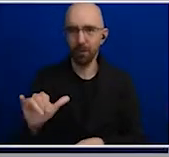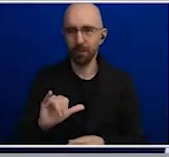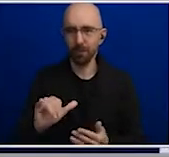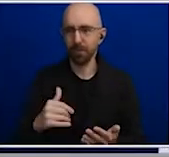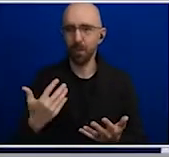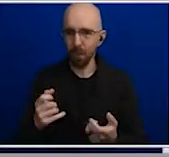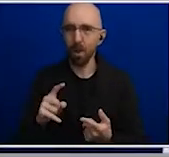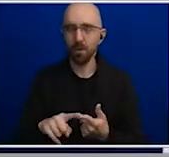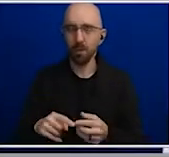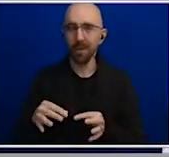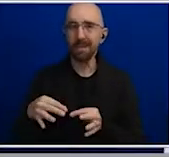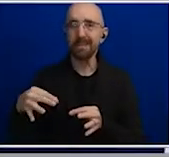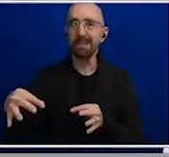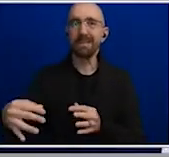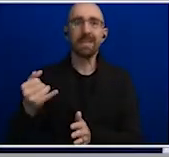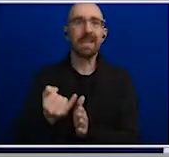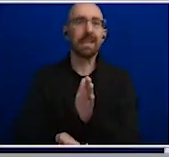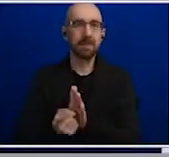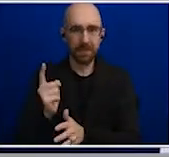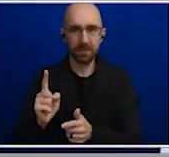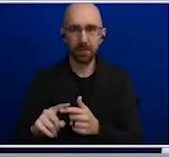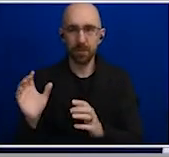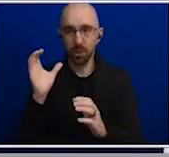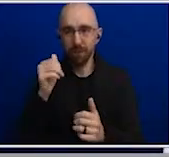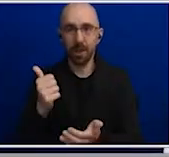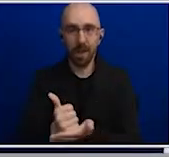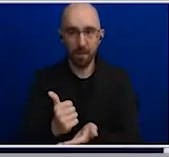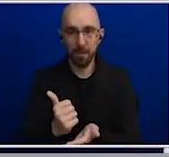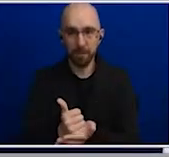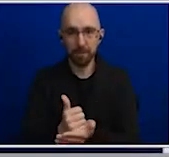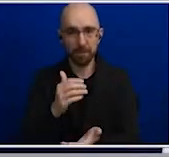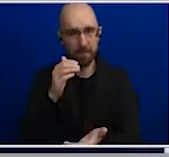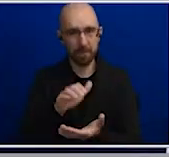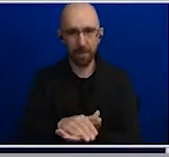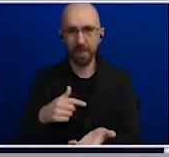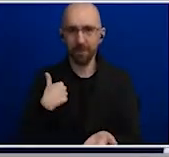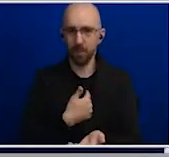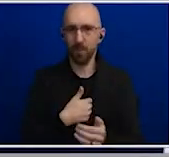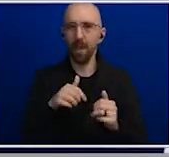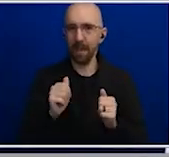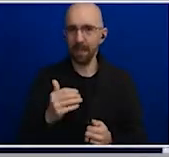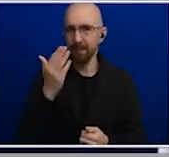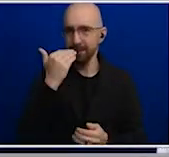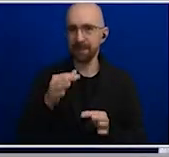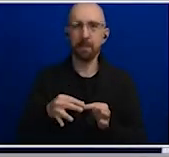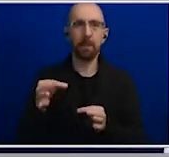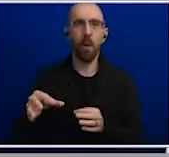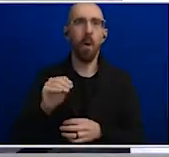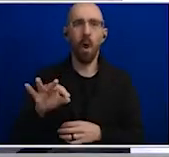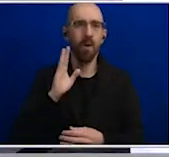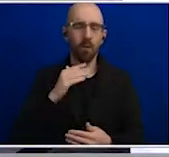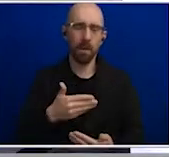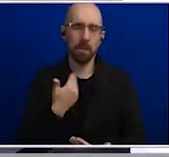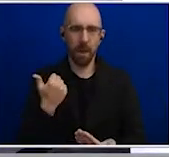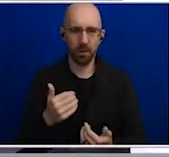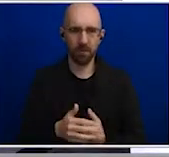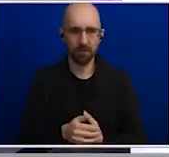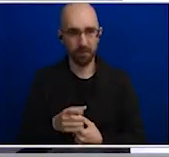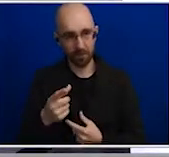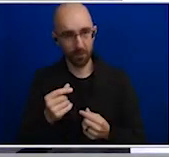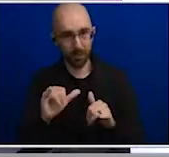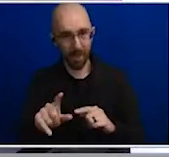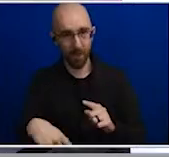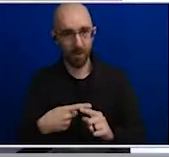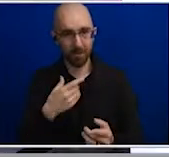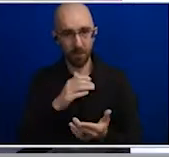last minute to seek help. Just believe that we can sleep it off or be better. But do you even do that when your wife tells you to go to the doctor? Of